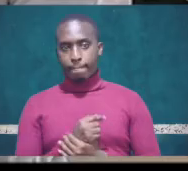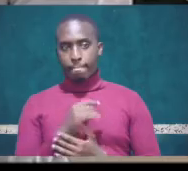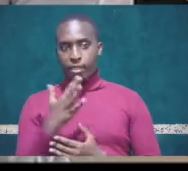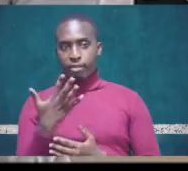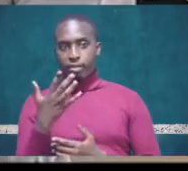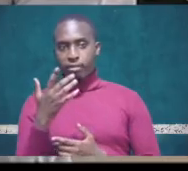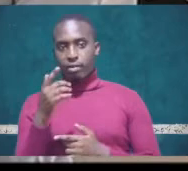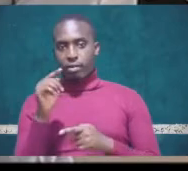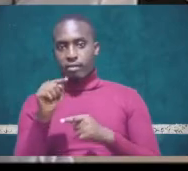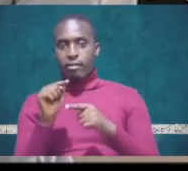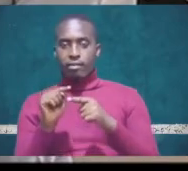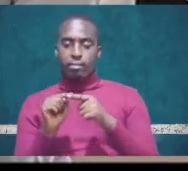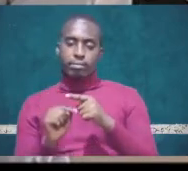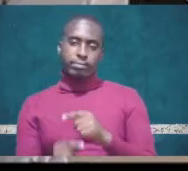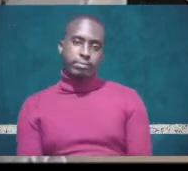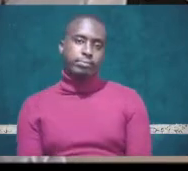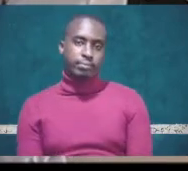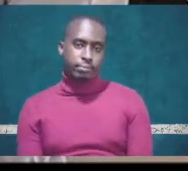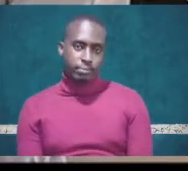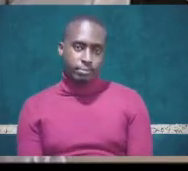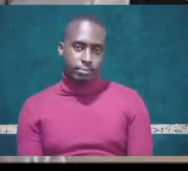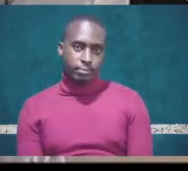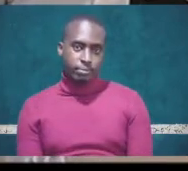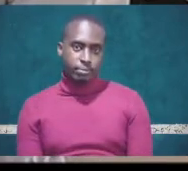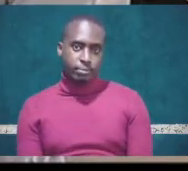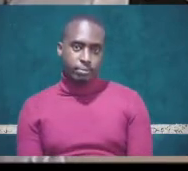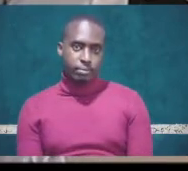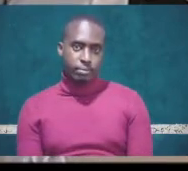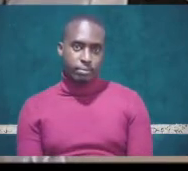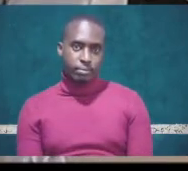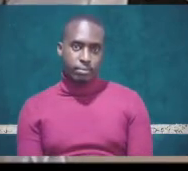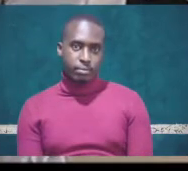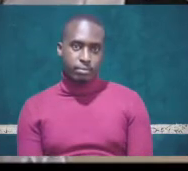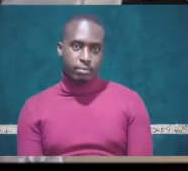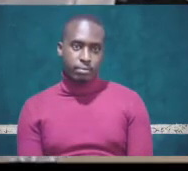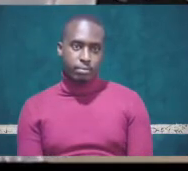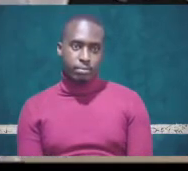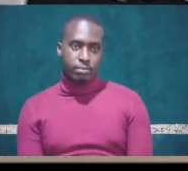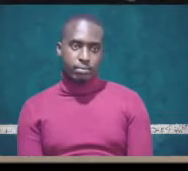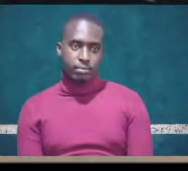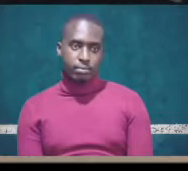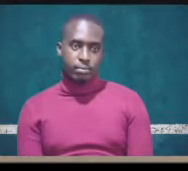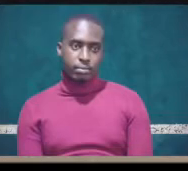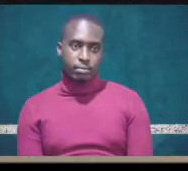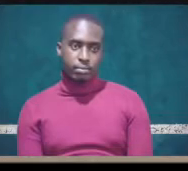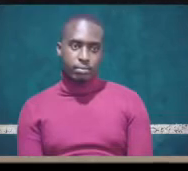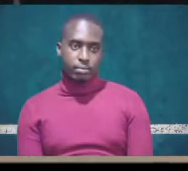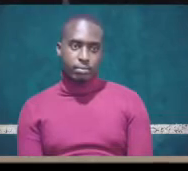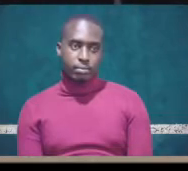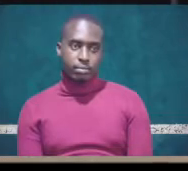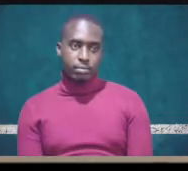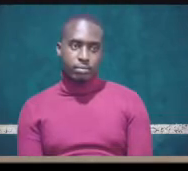5 over, this is over 63. So then we find, that is, we